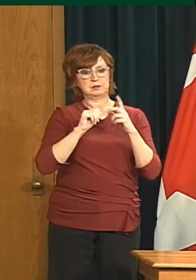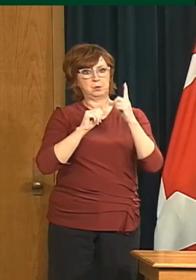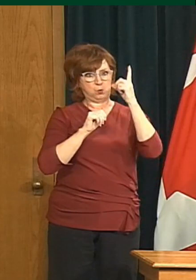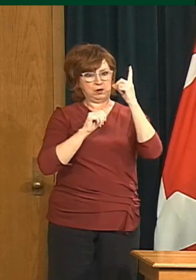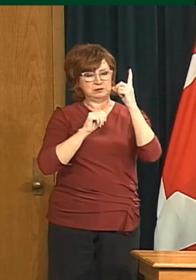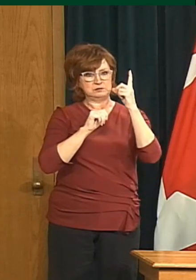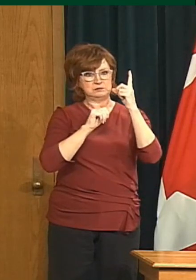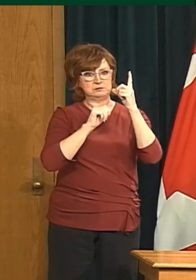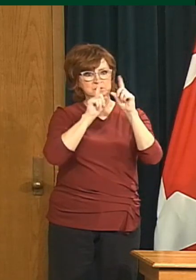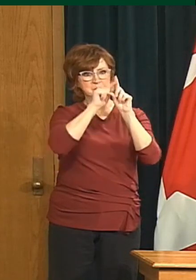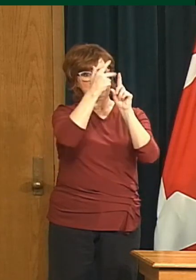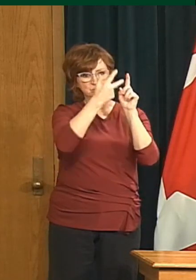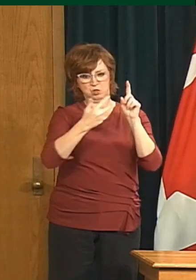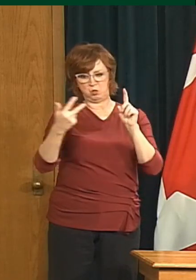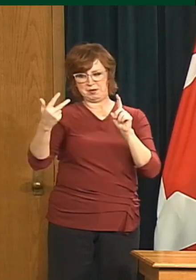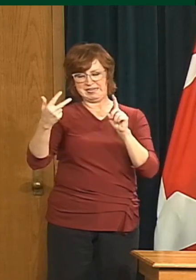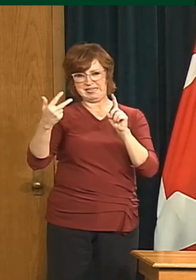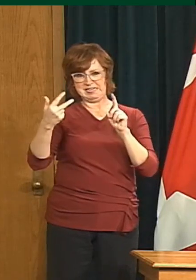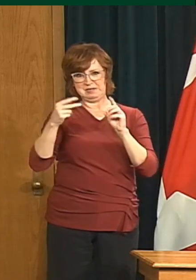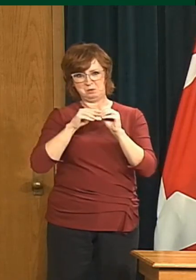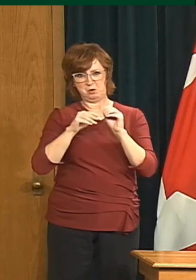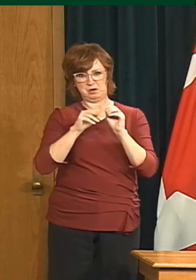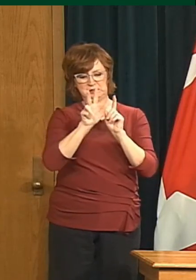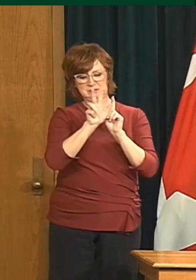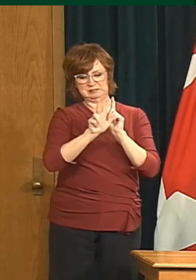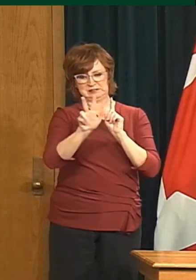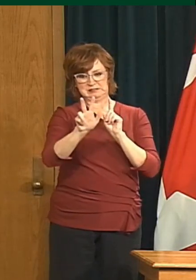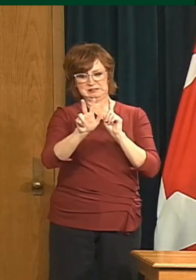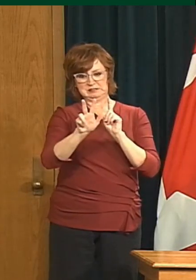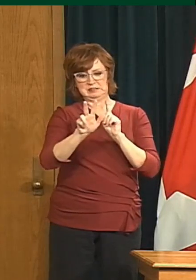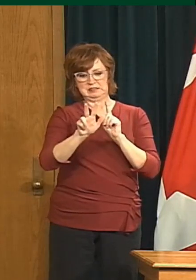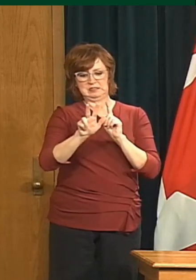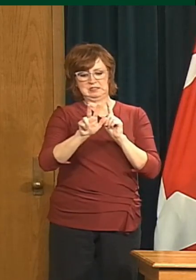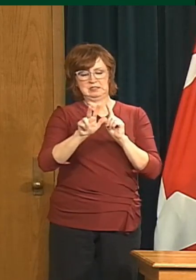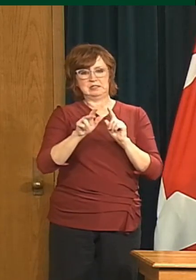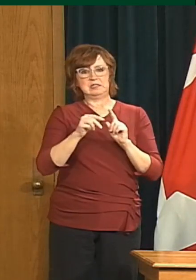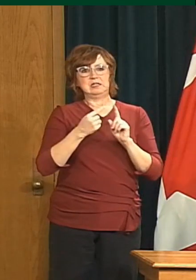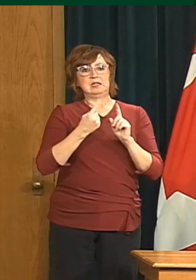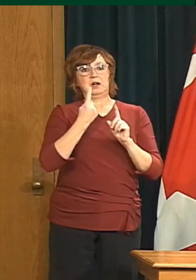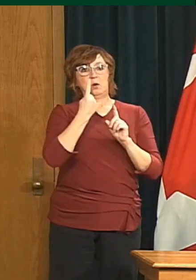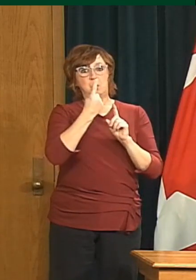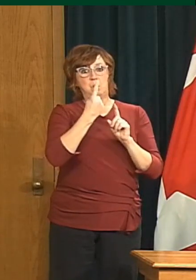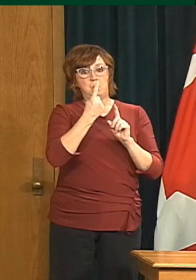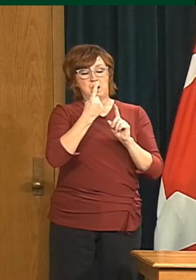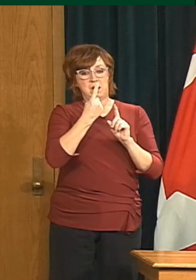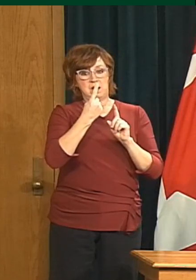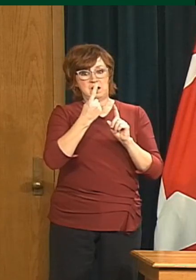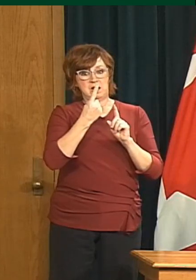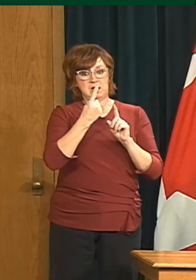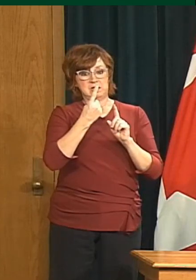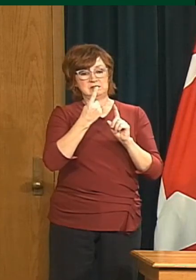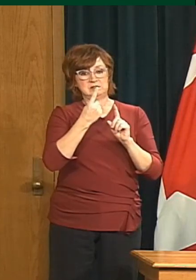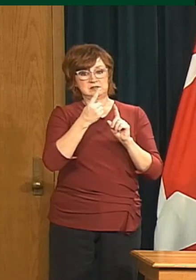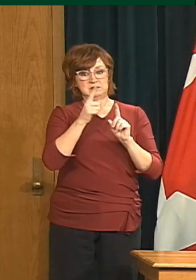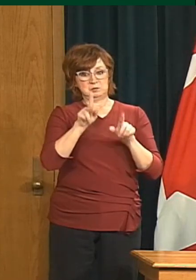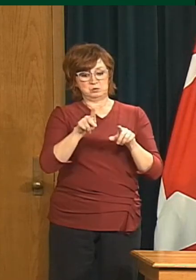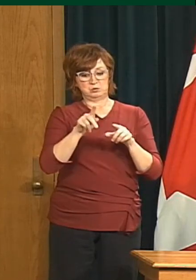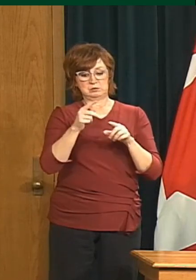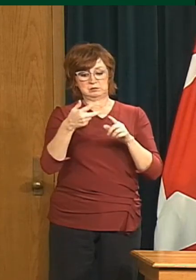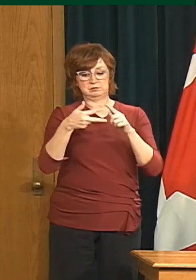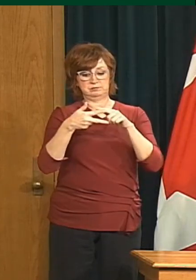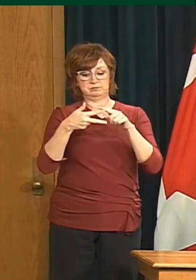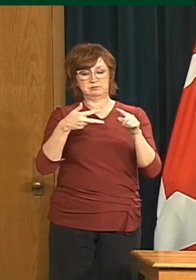cases. 2 are non-household contacts, and 1, unfortunately, is a resident of the long-term care